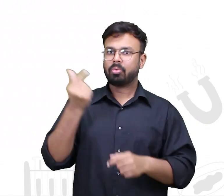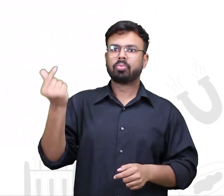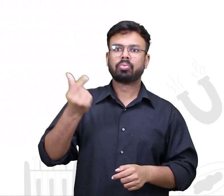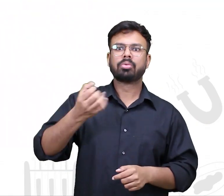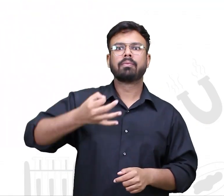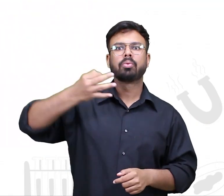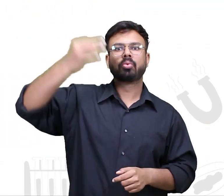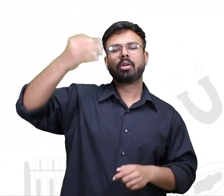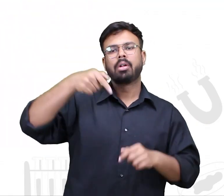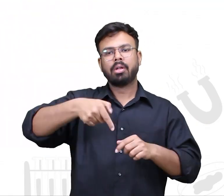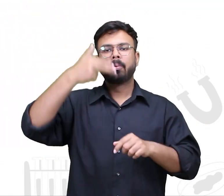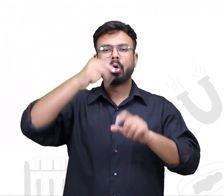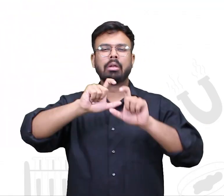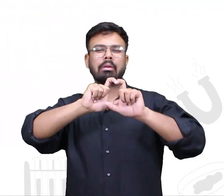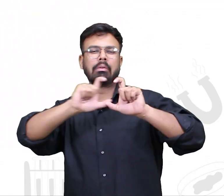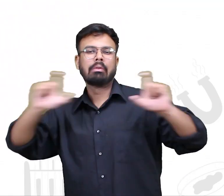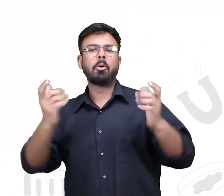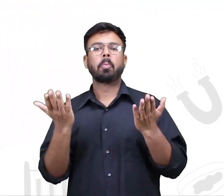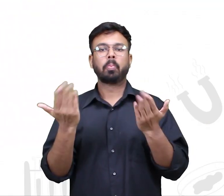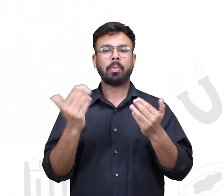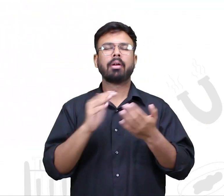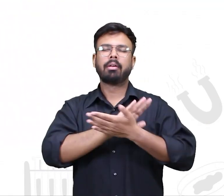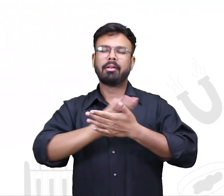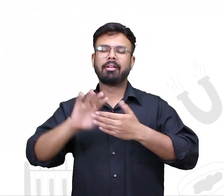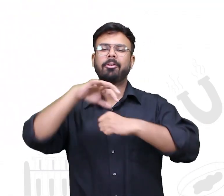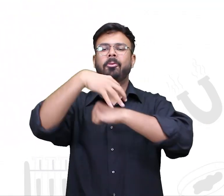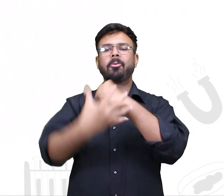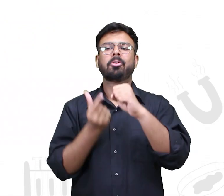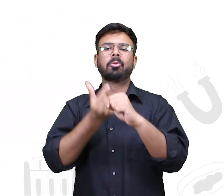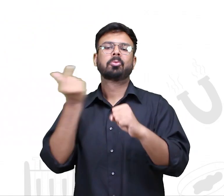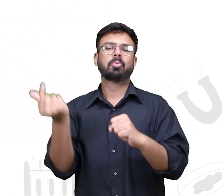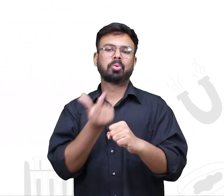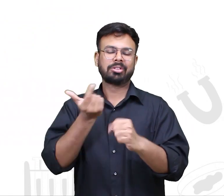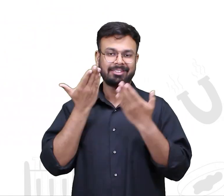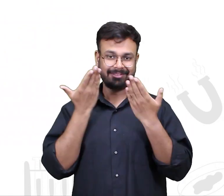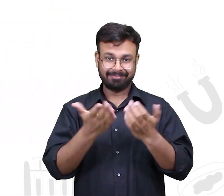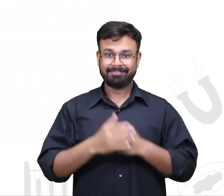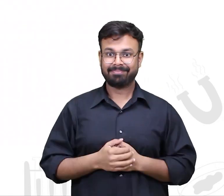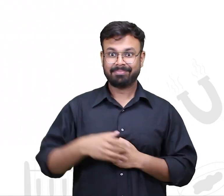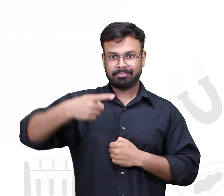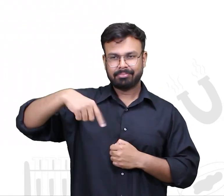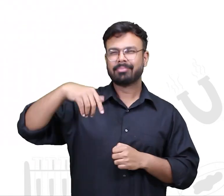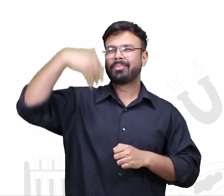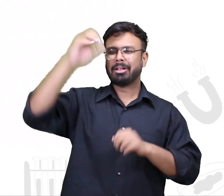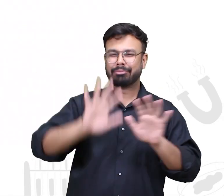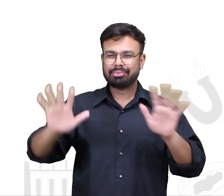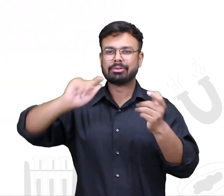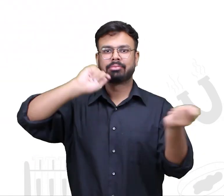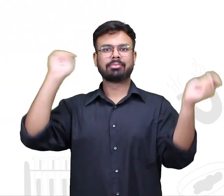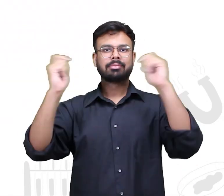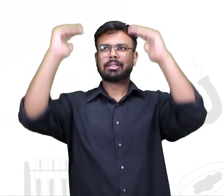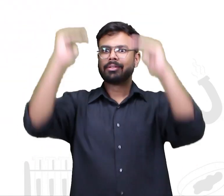or in any electrical grids as well. So the near future is basically a clean hydrogen future, in which